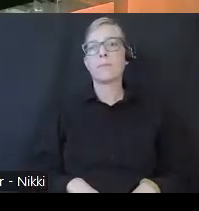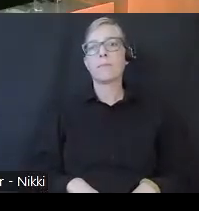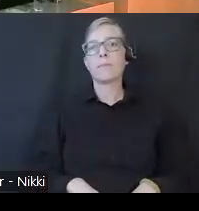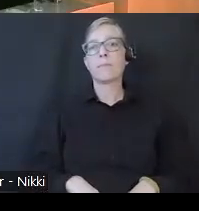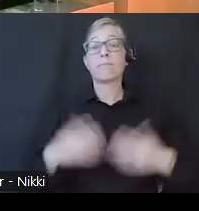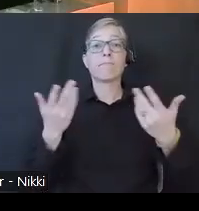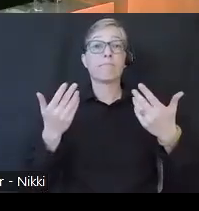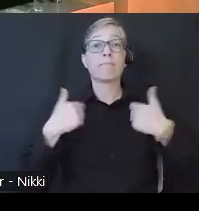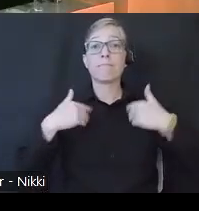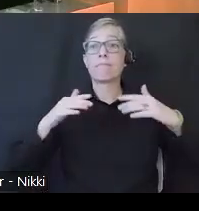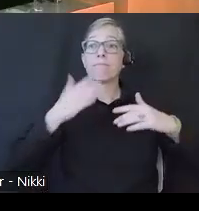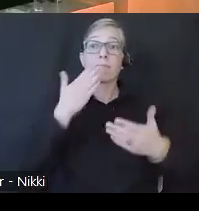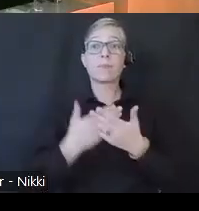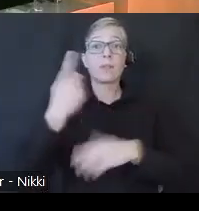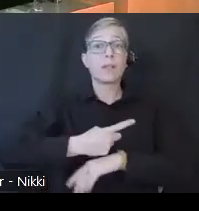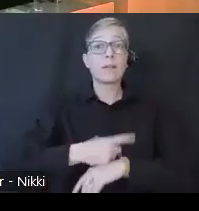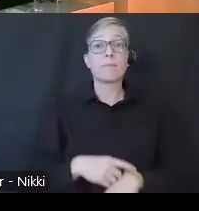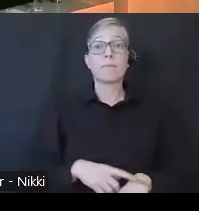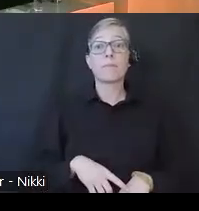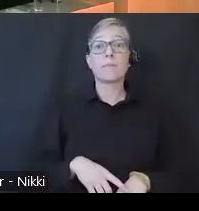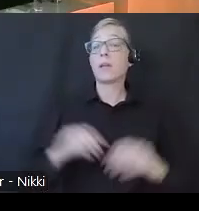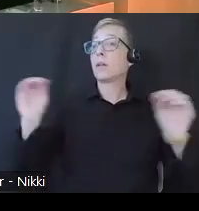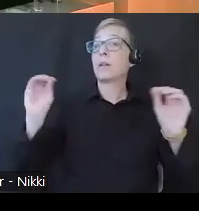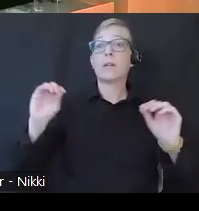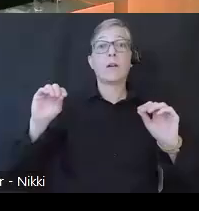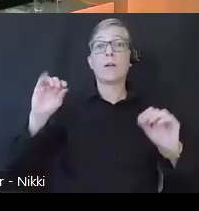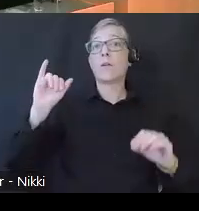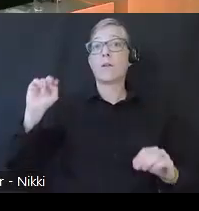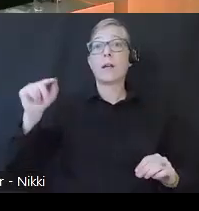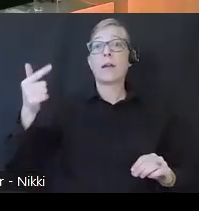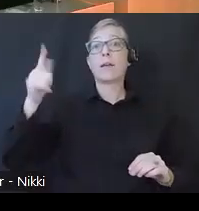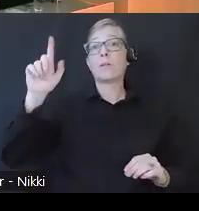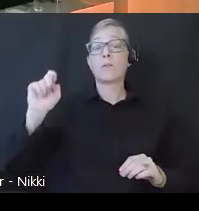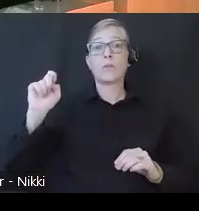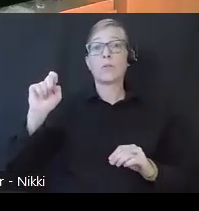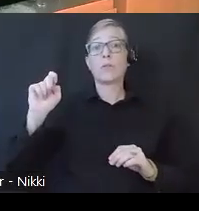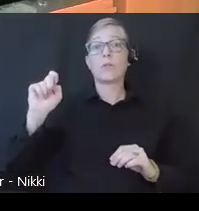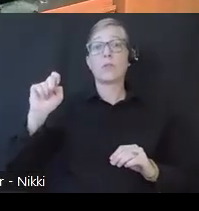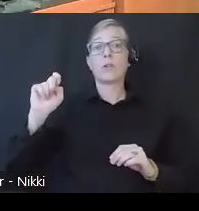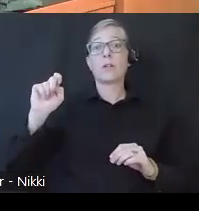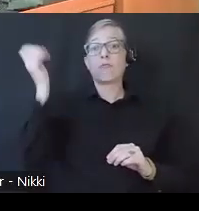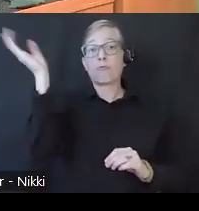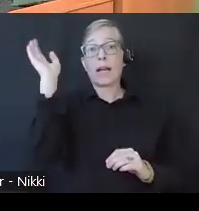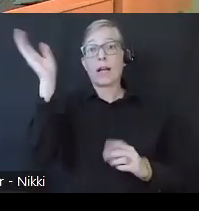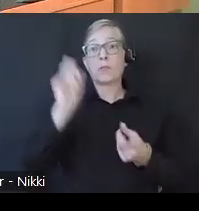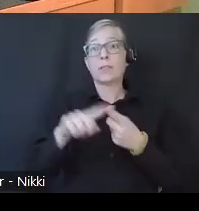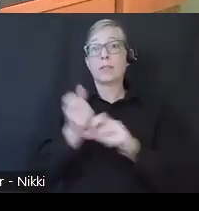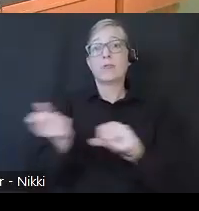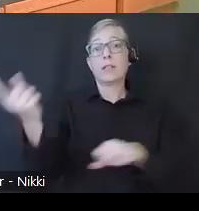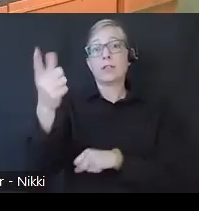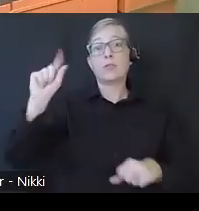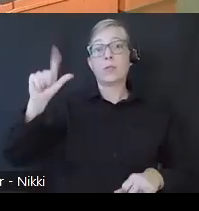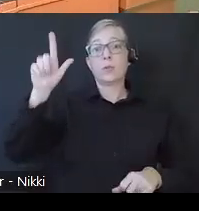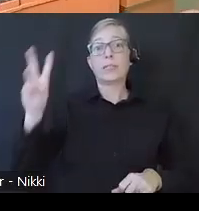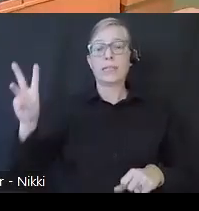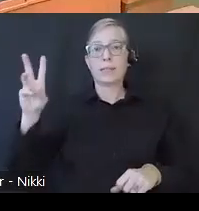have a good day. And actually, we won't have another Engel rounds, believe it or not, till 2026 because the Engel rounds